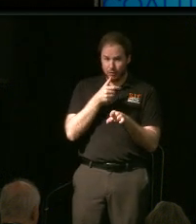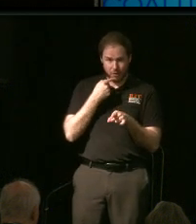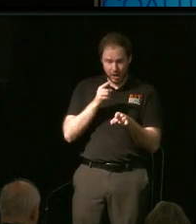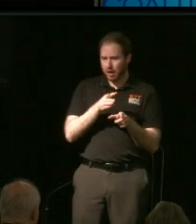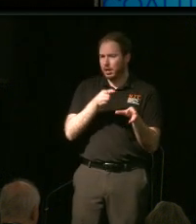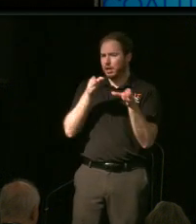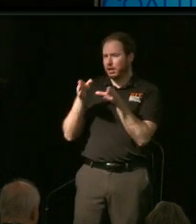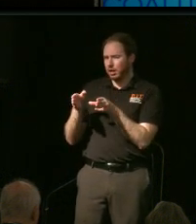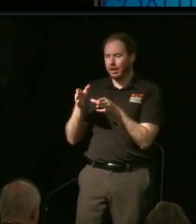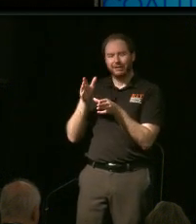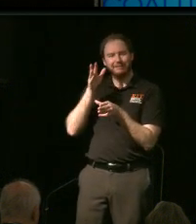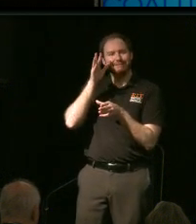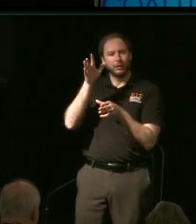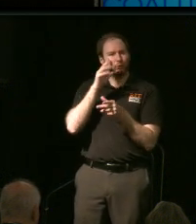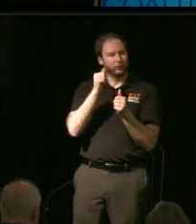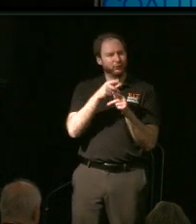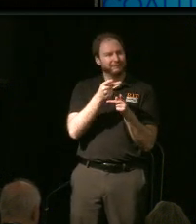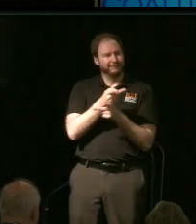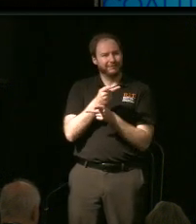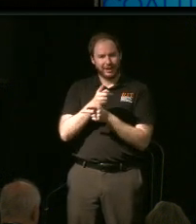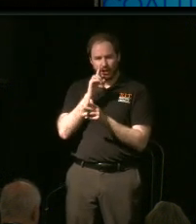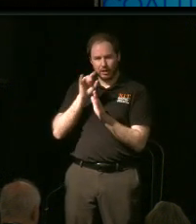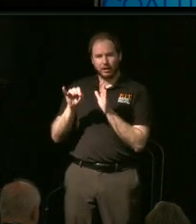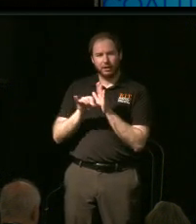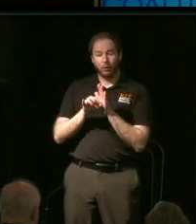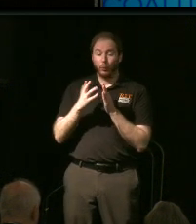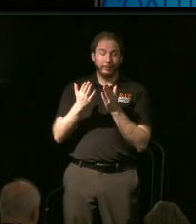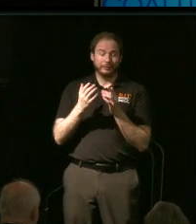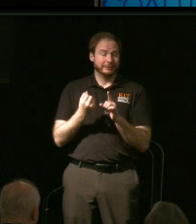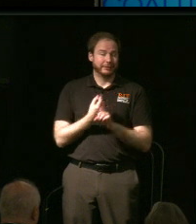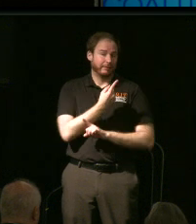maybe down here we'll figure it out. Or maybe it's something else.